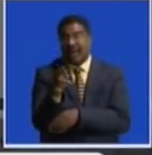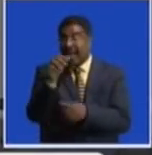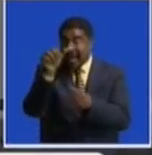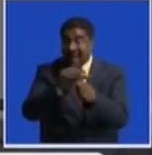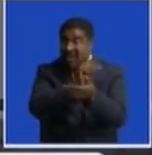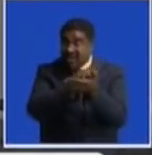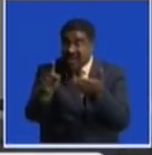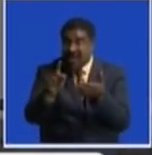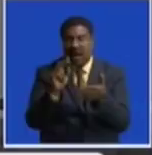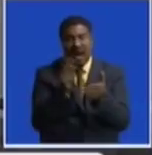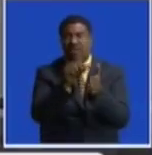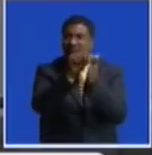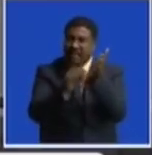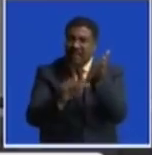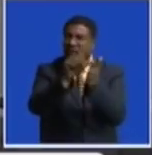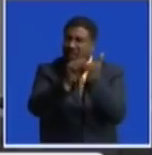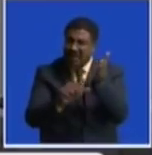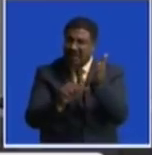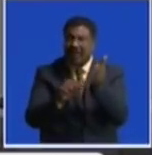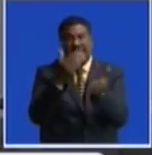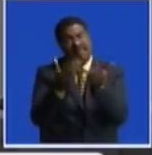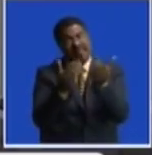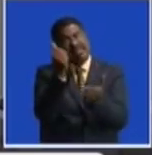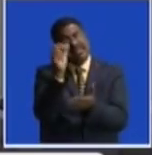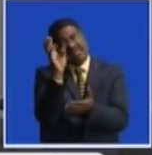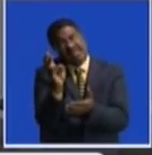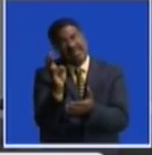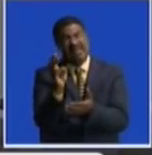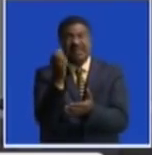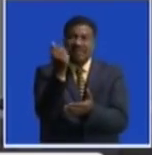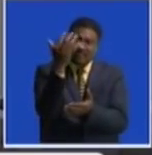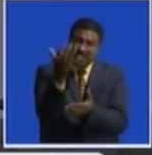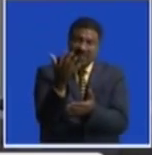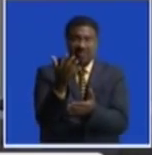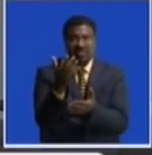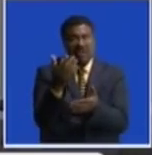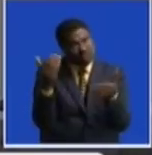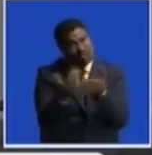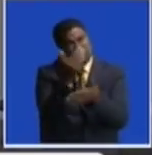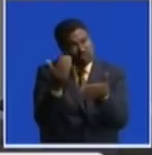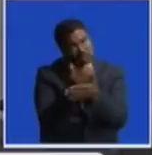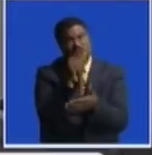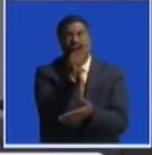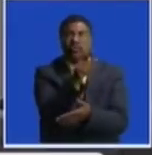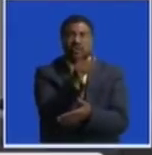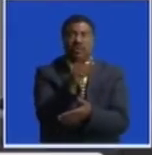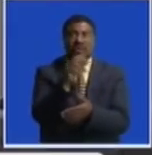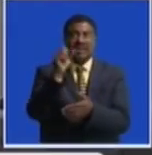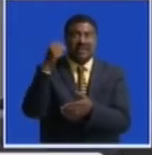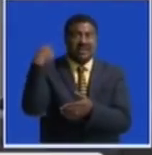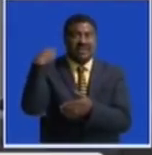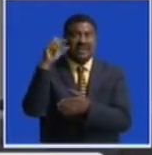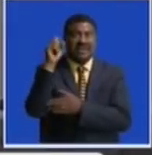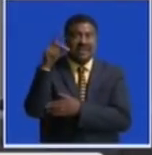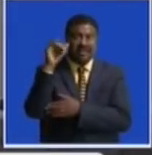operate close to maybe 15, 16 cases of new cases of spina bifida and